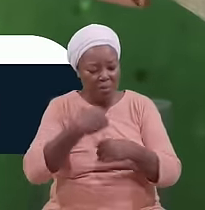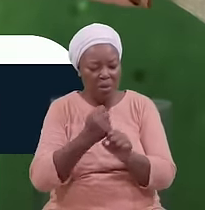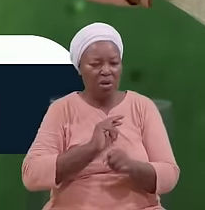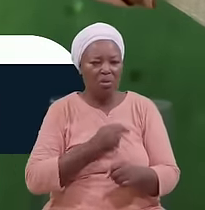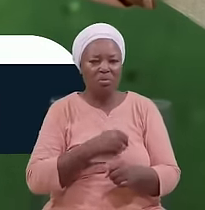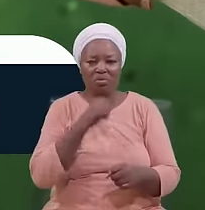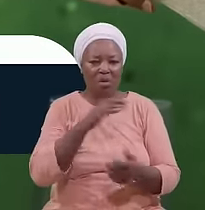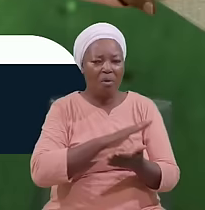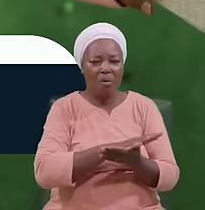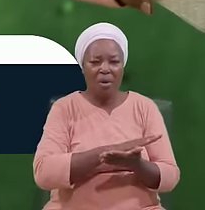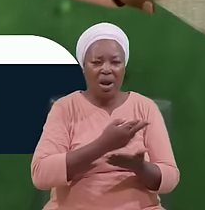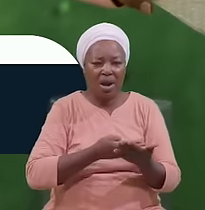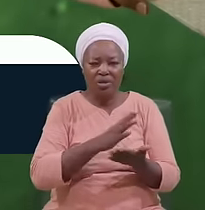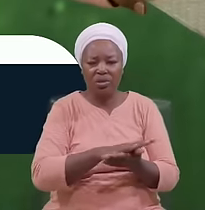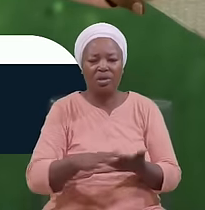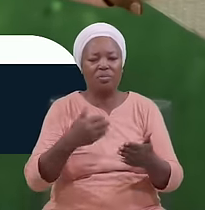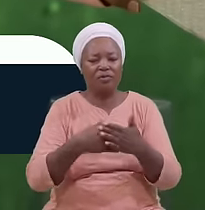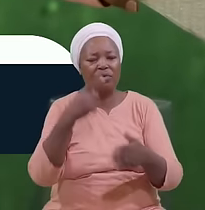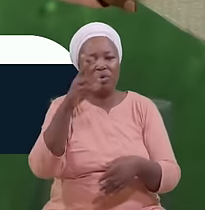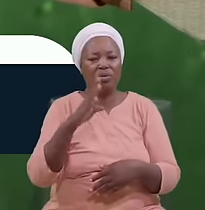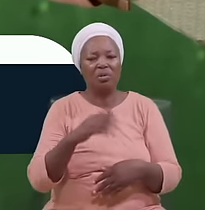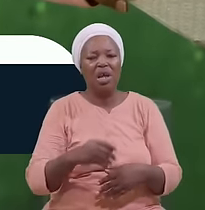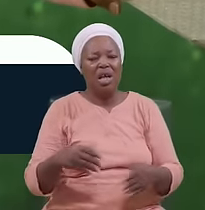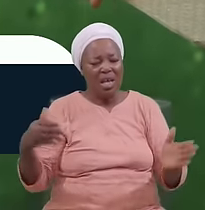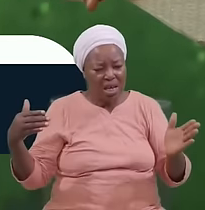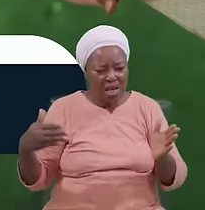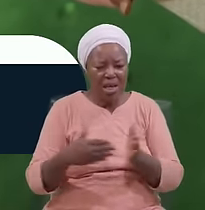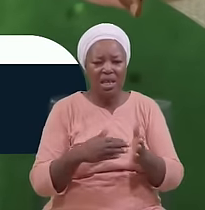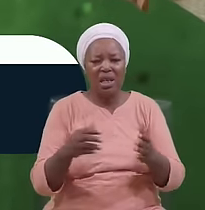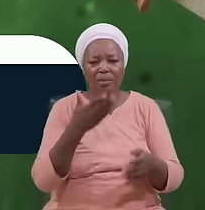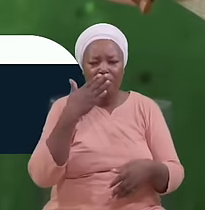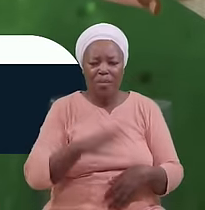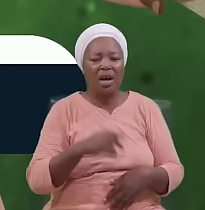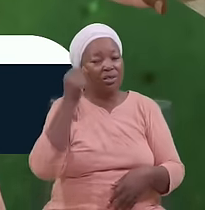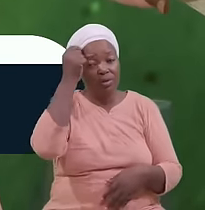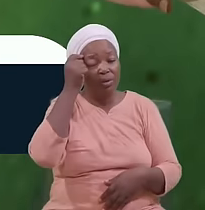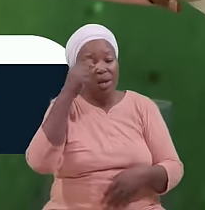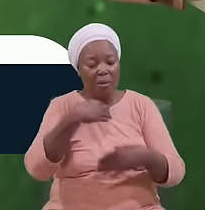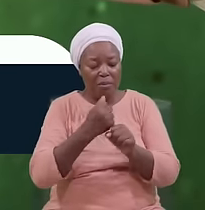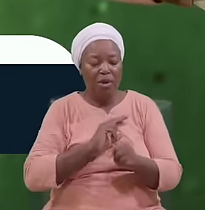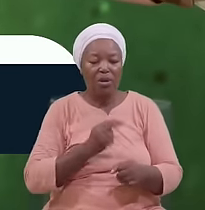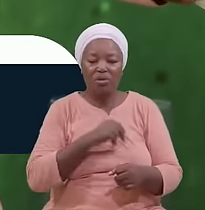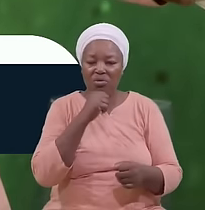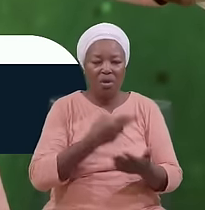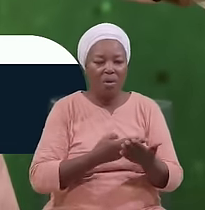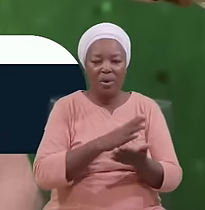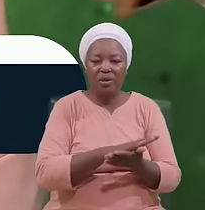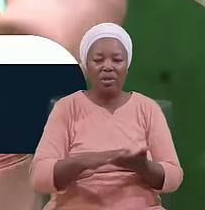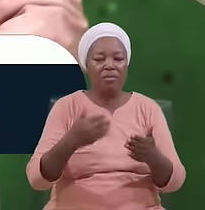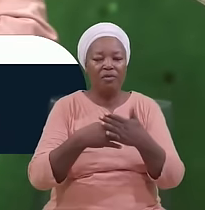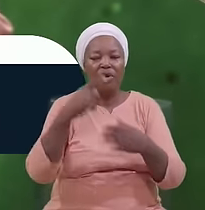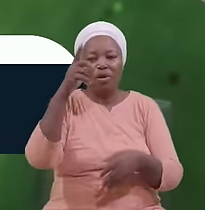God. Contradictory thoughts make us unrighteous before God. And